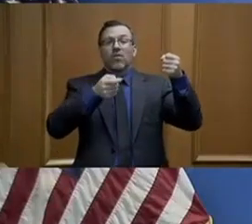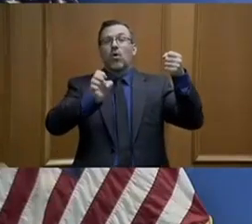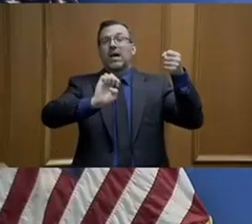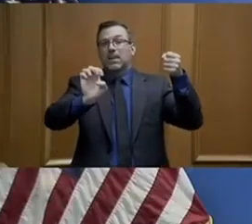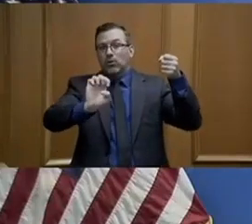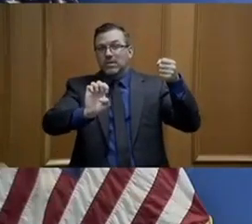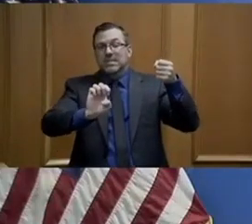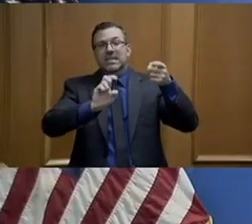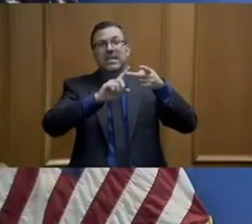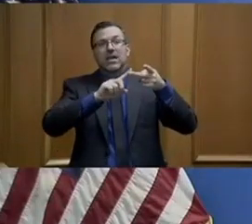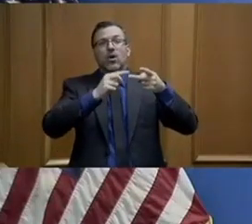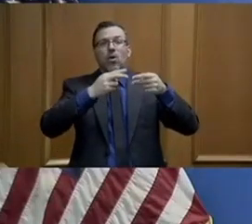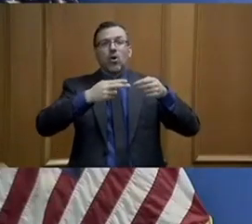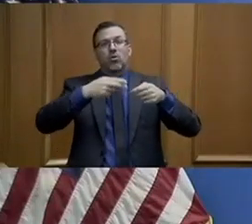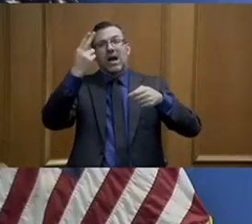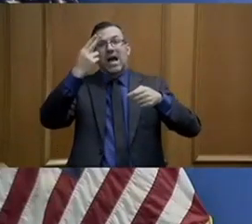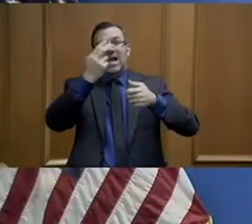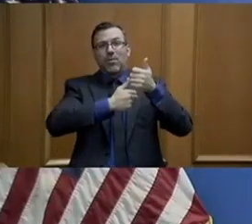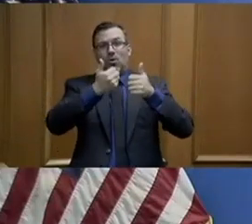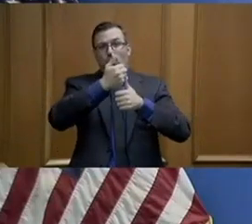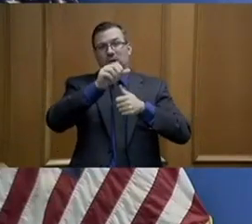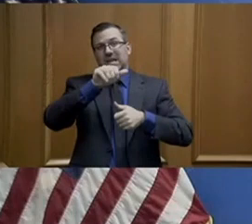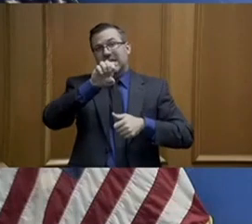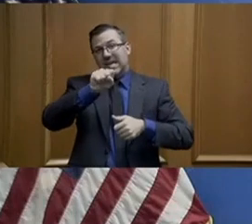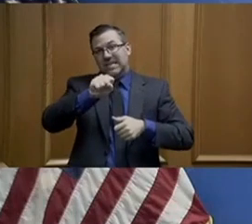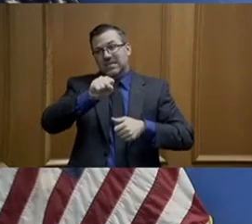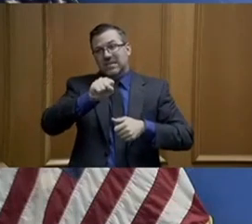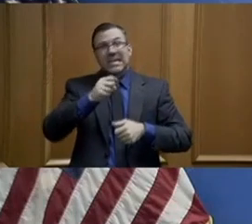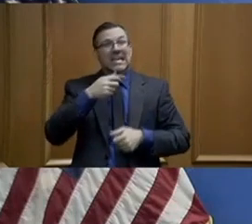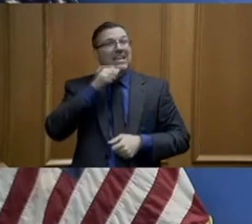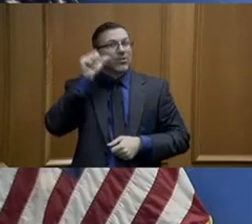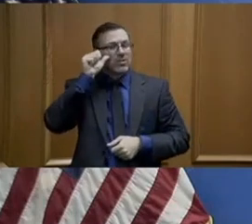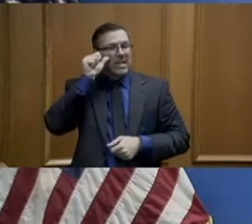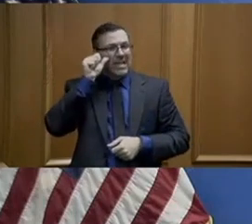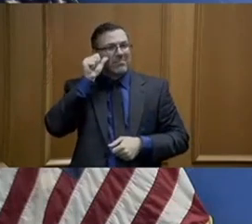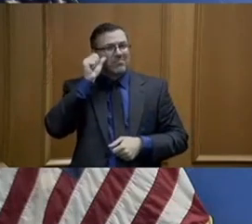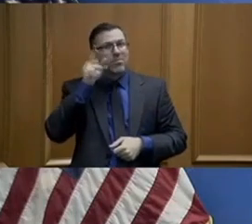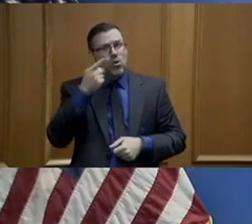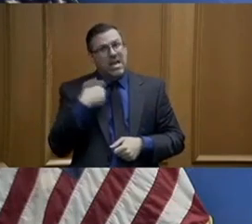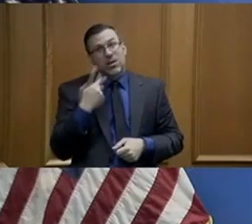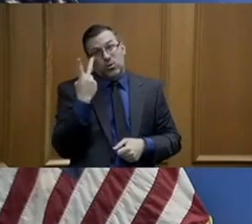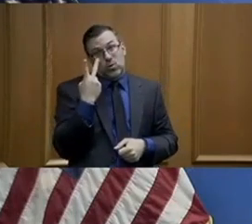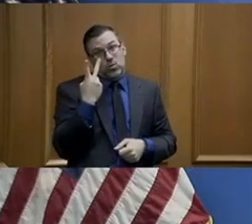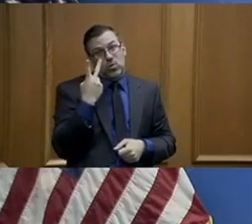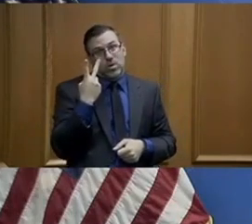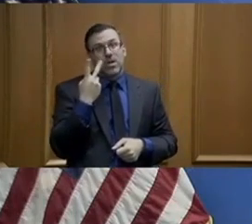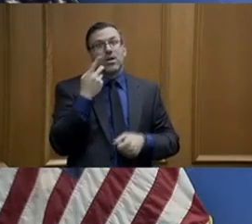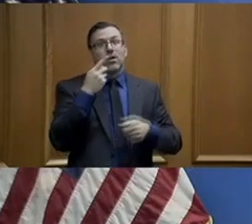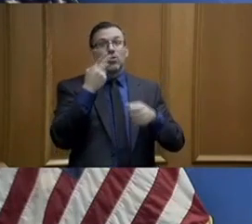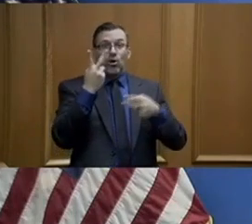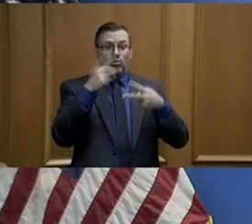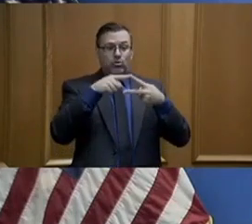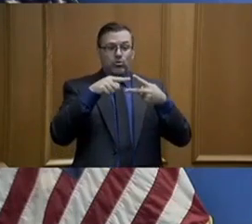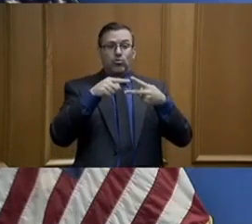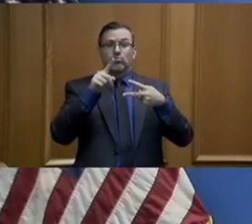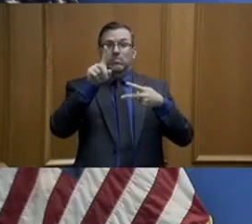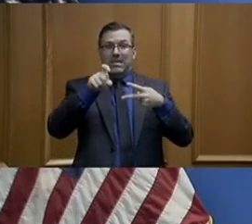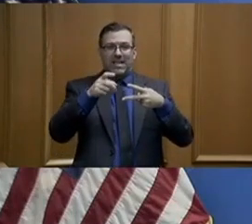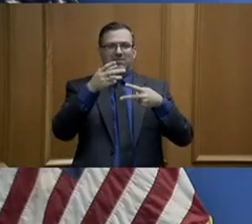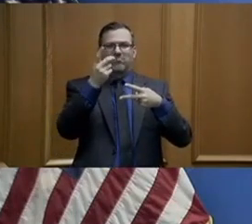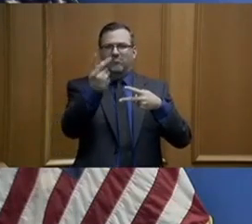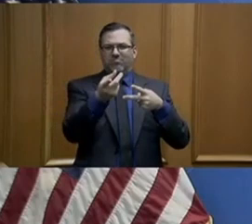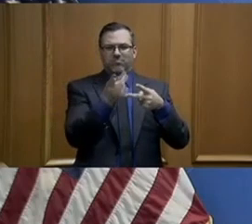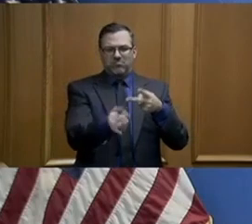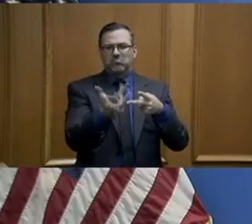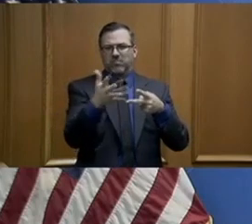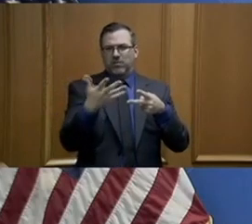high priority cases. We did have 2 of those yesterday and got those processed very quickly. As you may remember